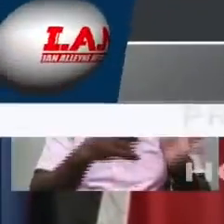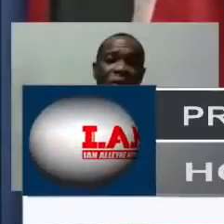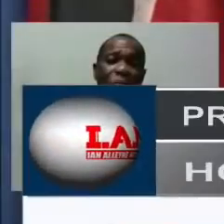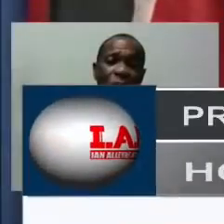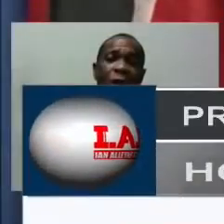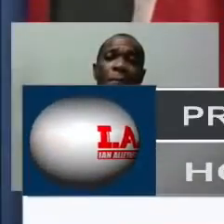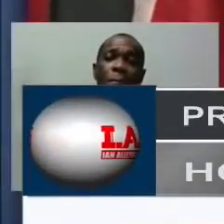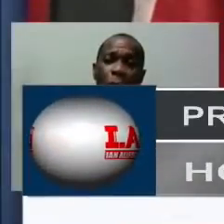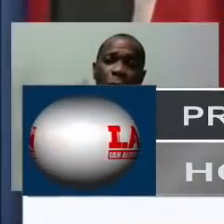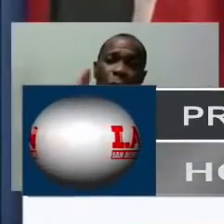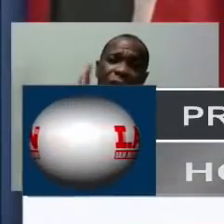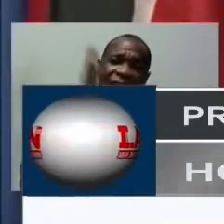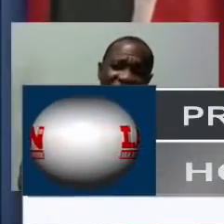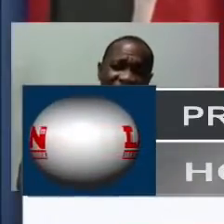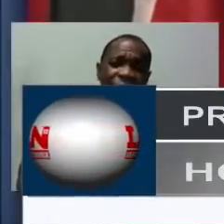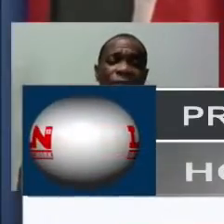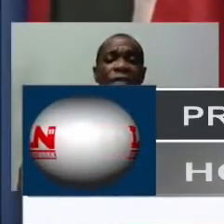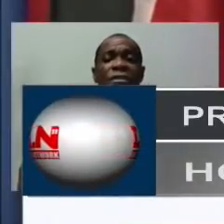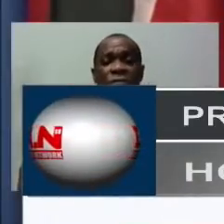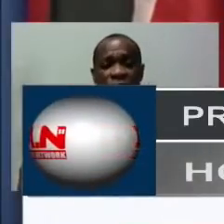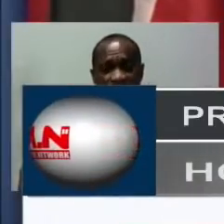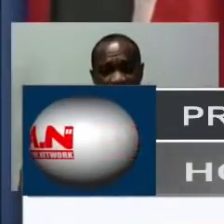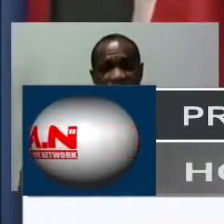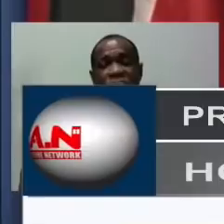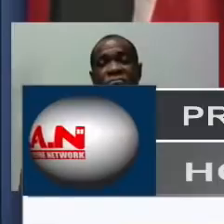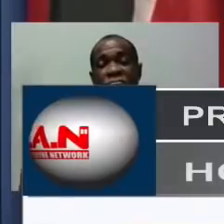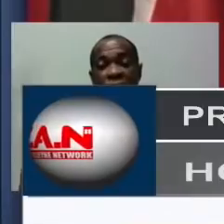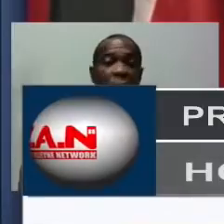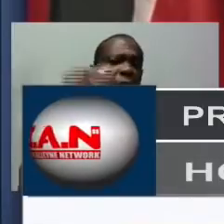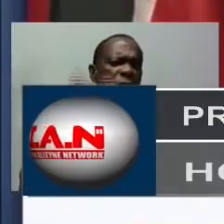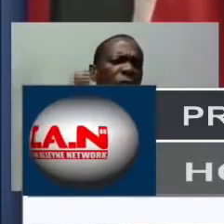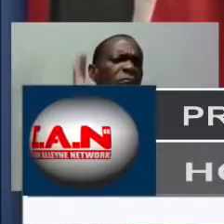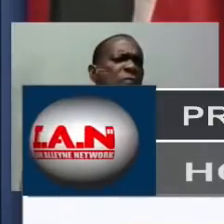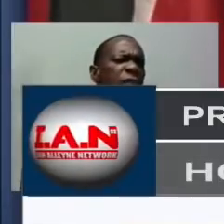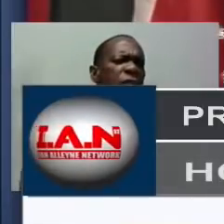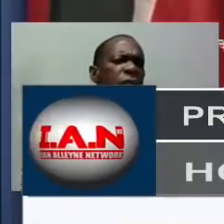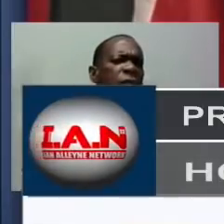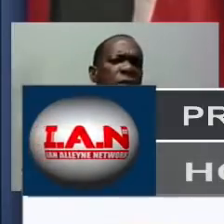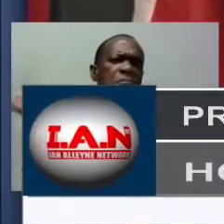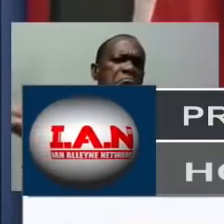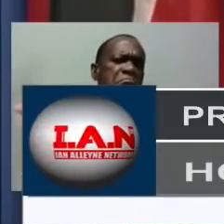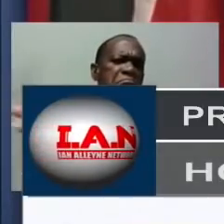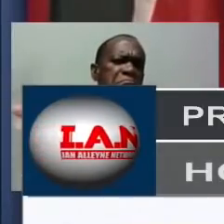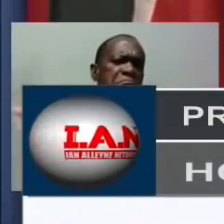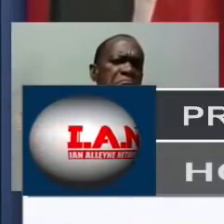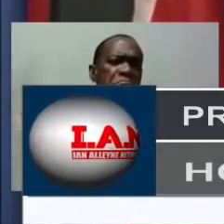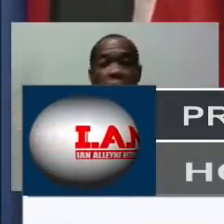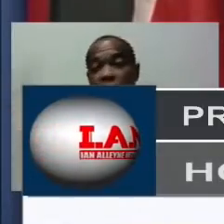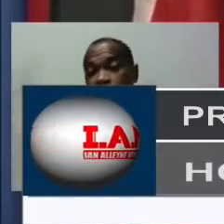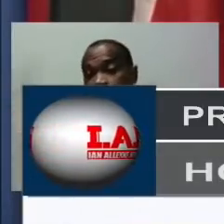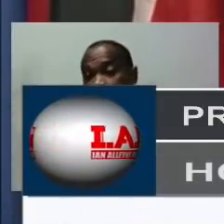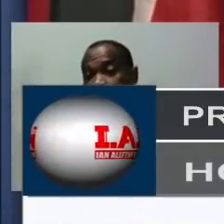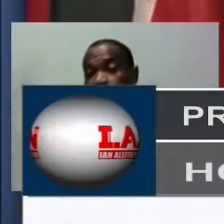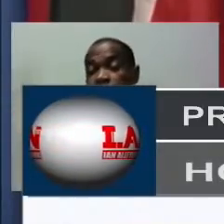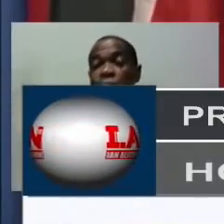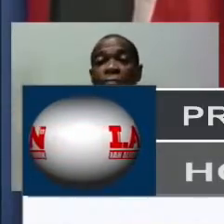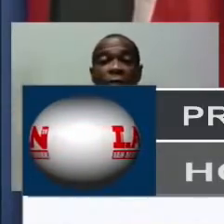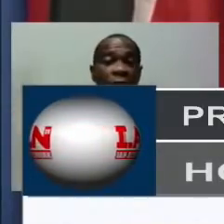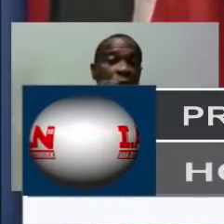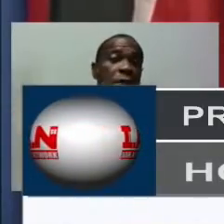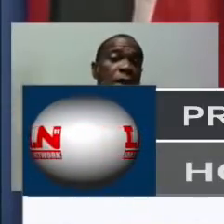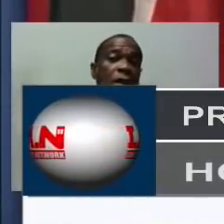That intervention could be shut down the economy.